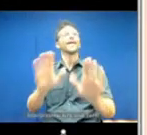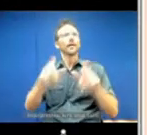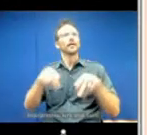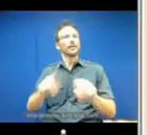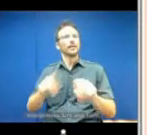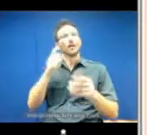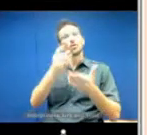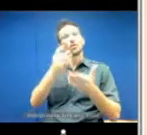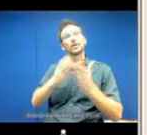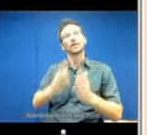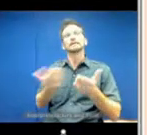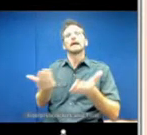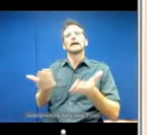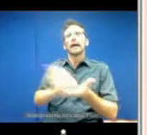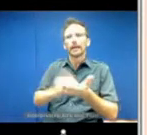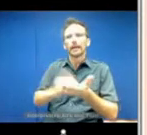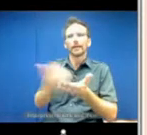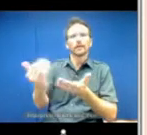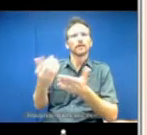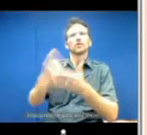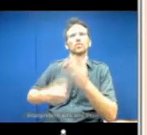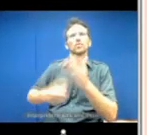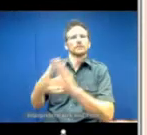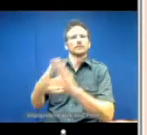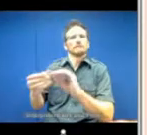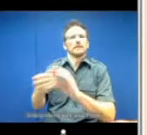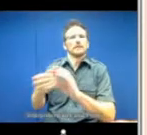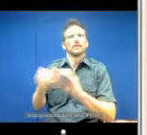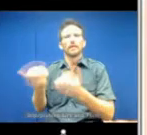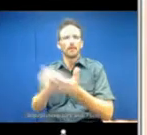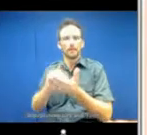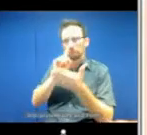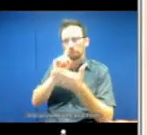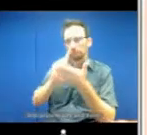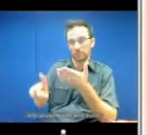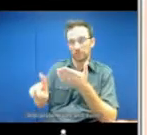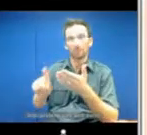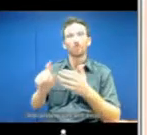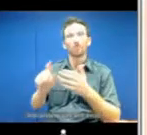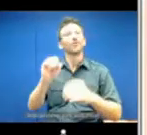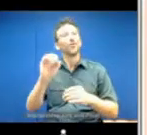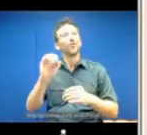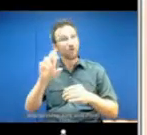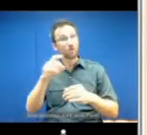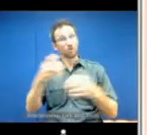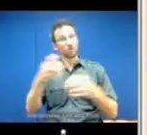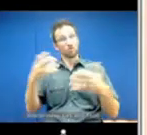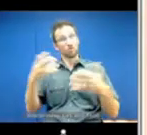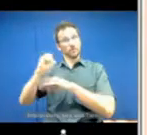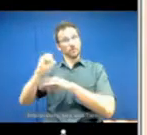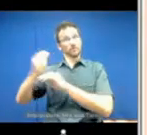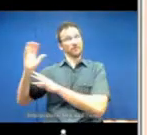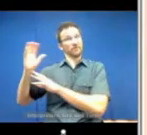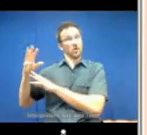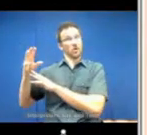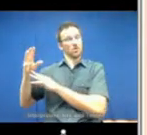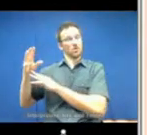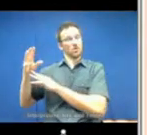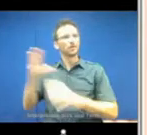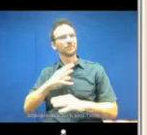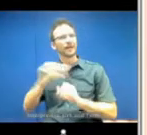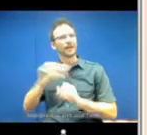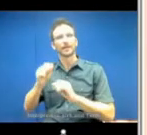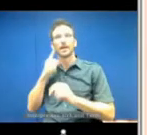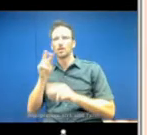check. Or if there's a videotape, then the videotape can be rewound and everyone can take another look at it. I think